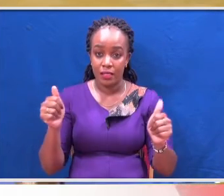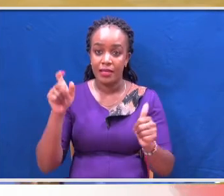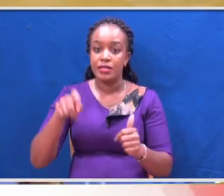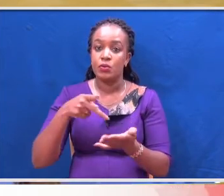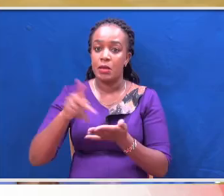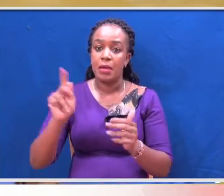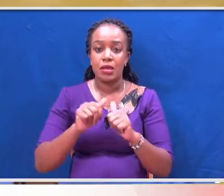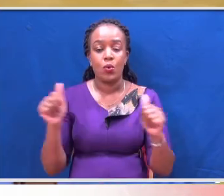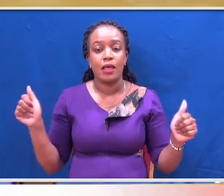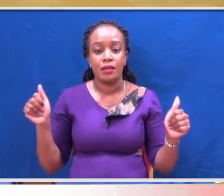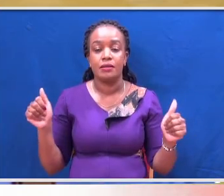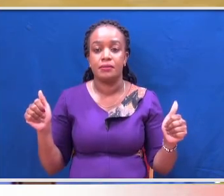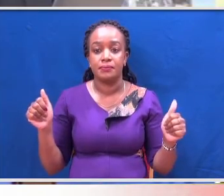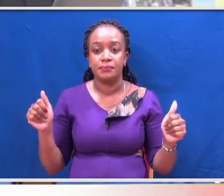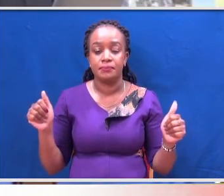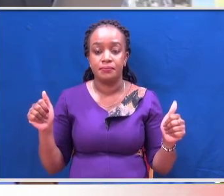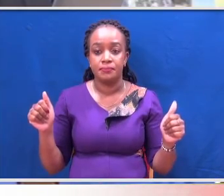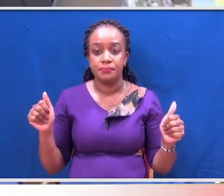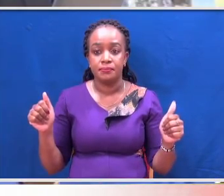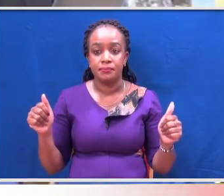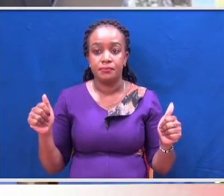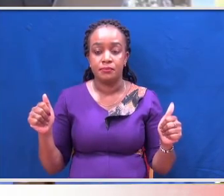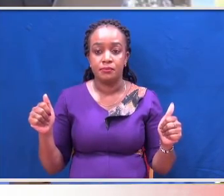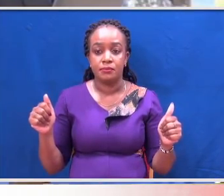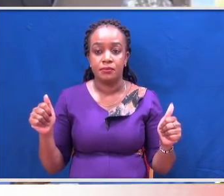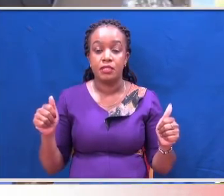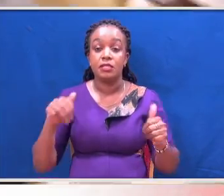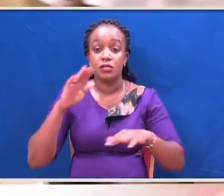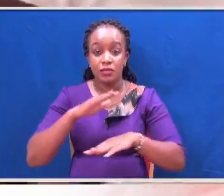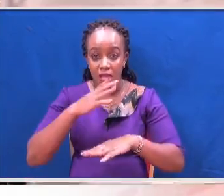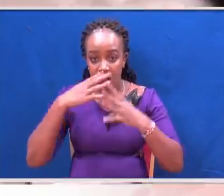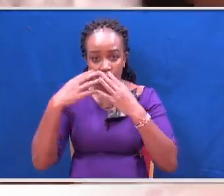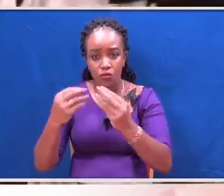it. These people go to every length to get us the story.